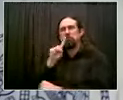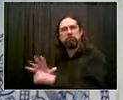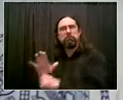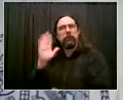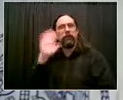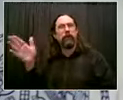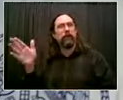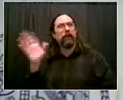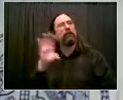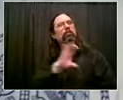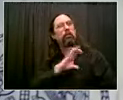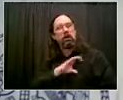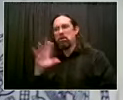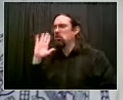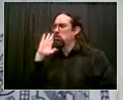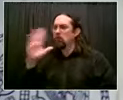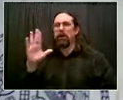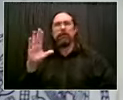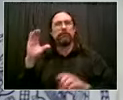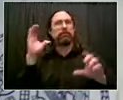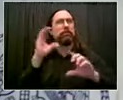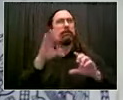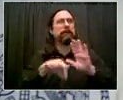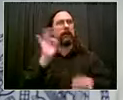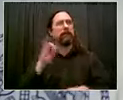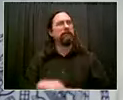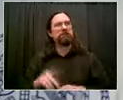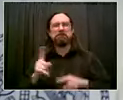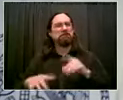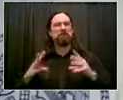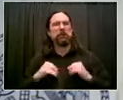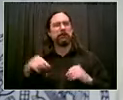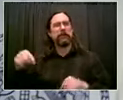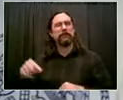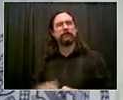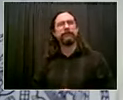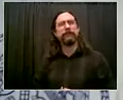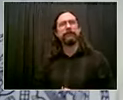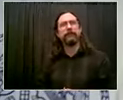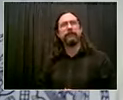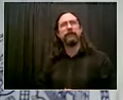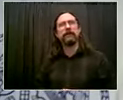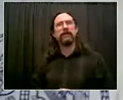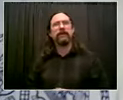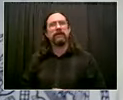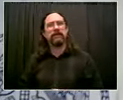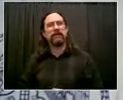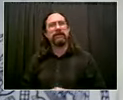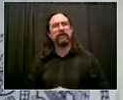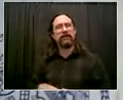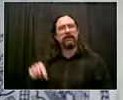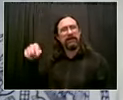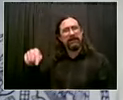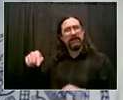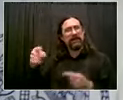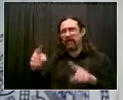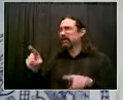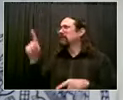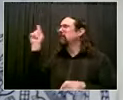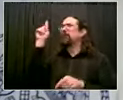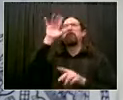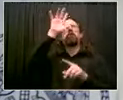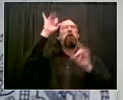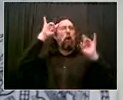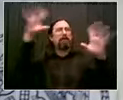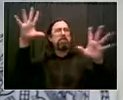The fact that this reality in our nation, in our city, that a child's life